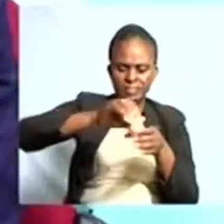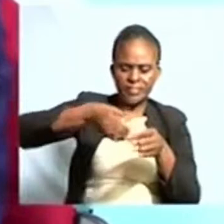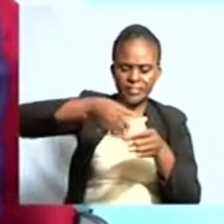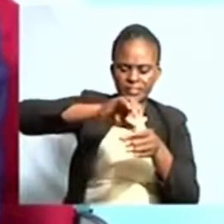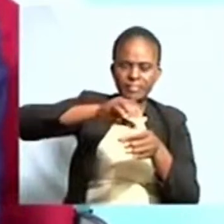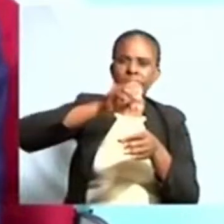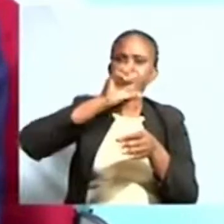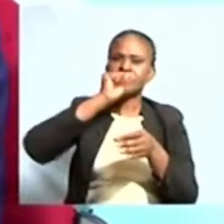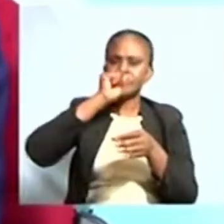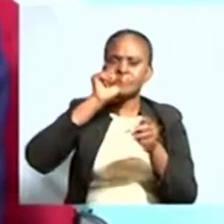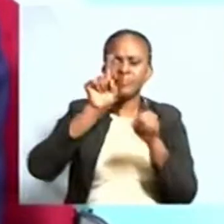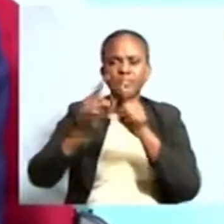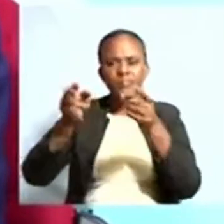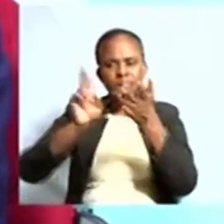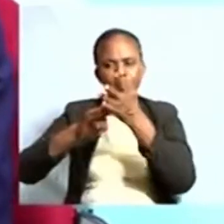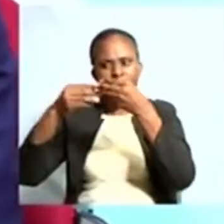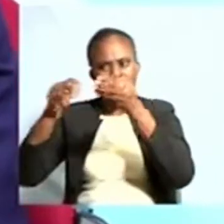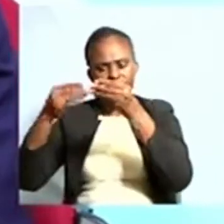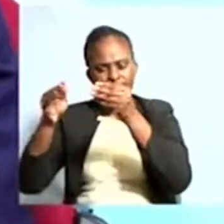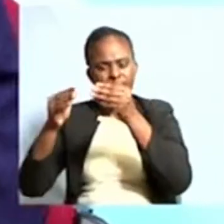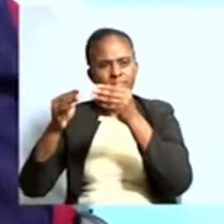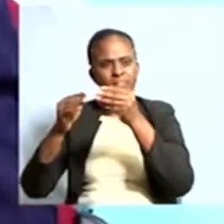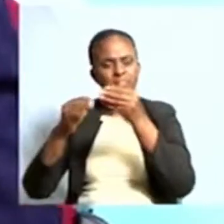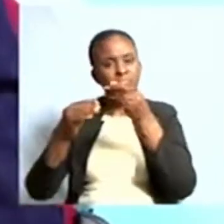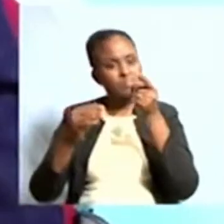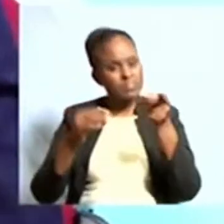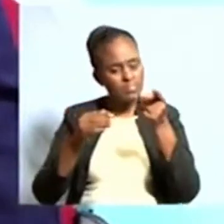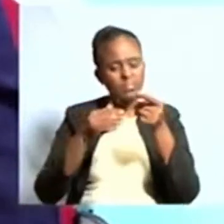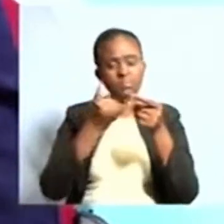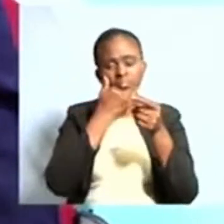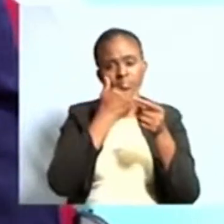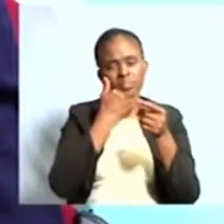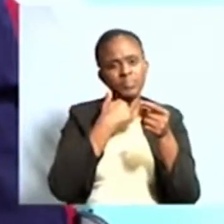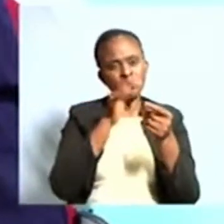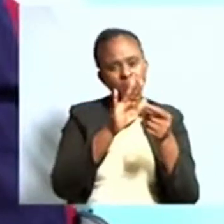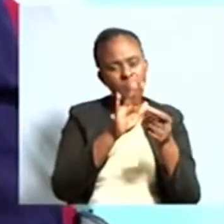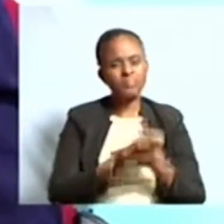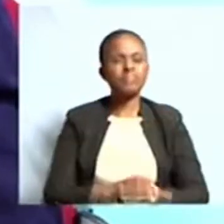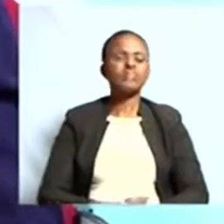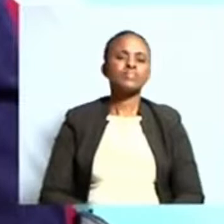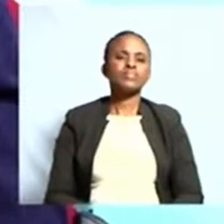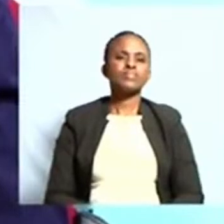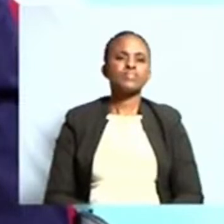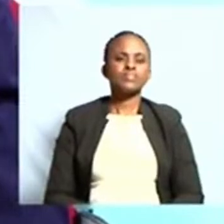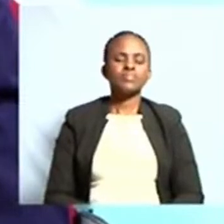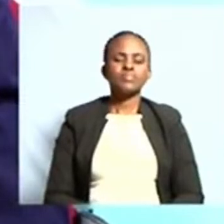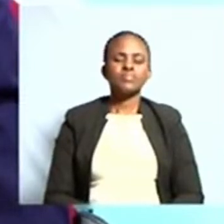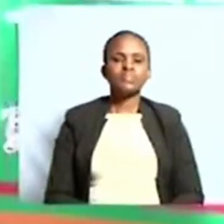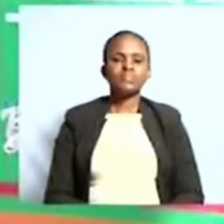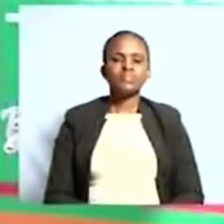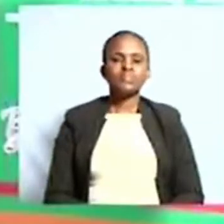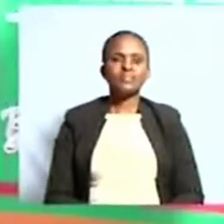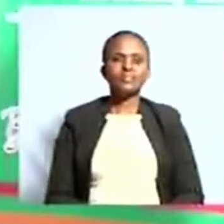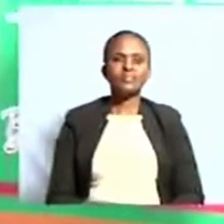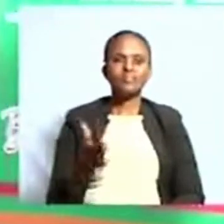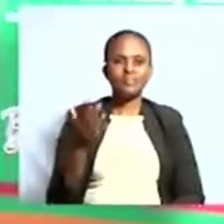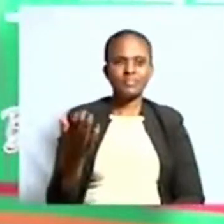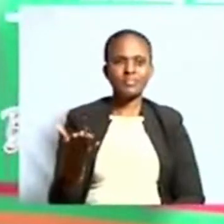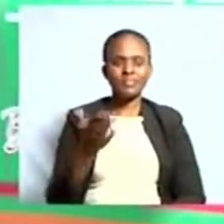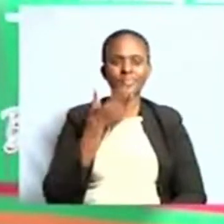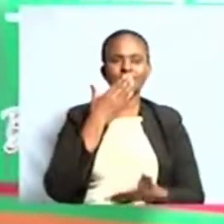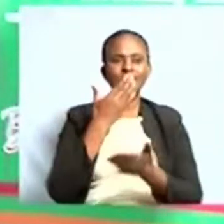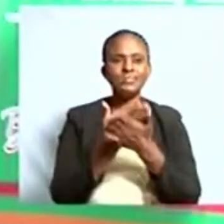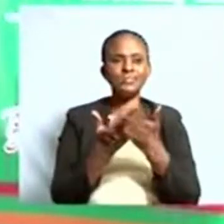drinks and sell them at a gain. Is there a counterfeit involved in that? Yeah, Mr. Mari, that's a good